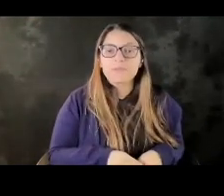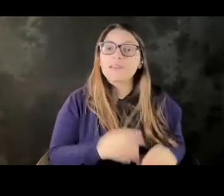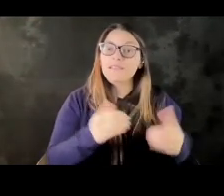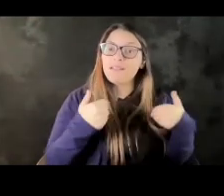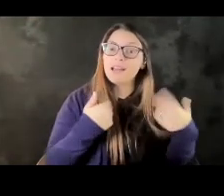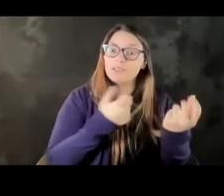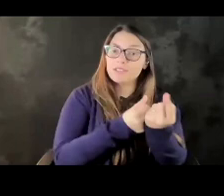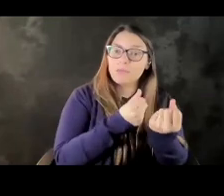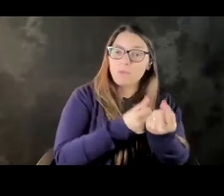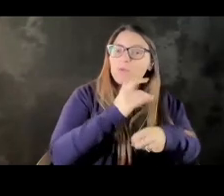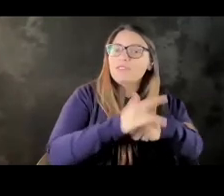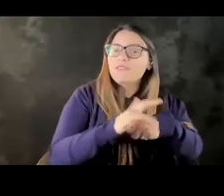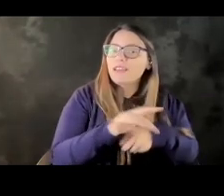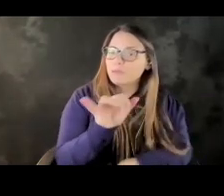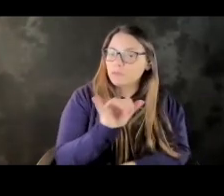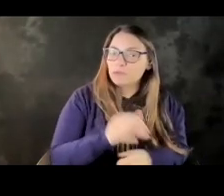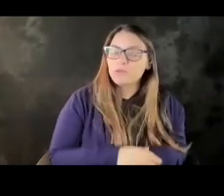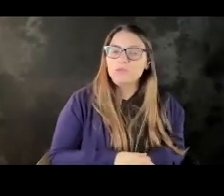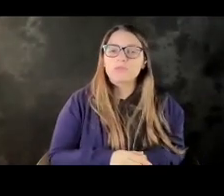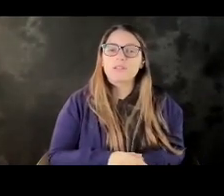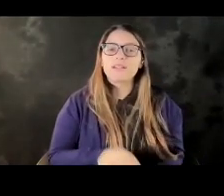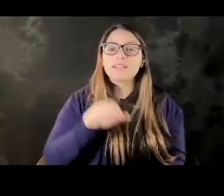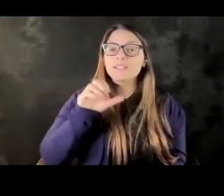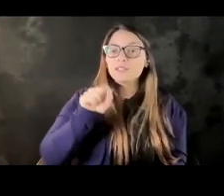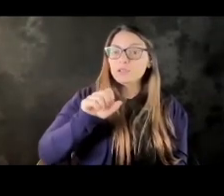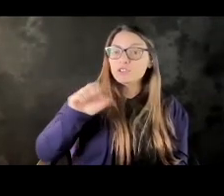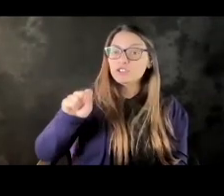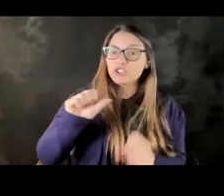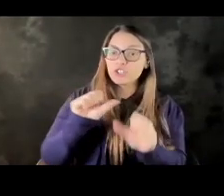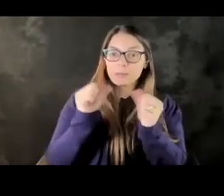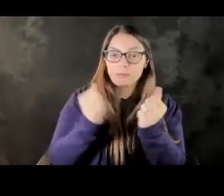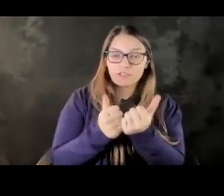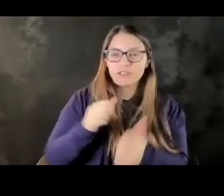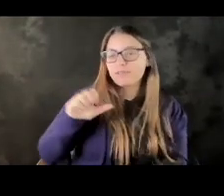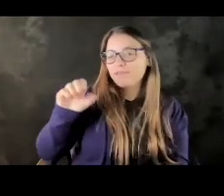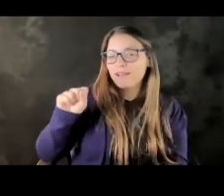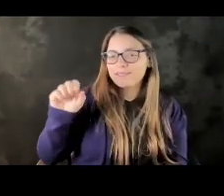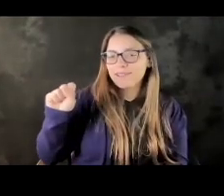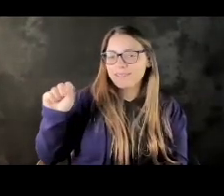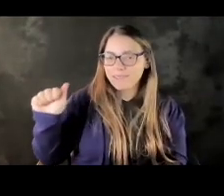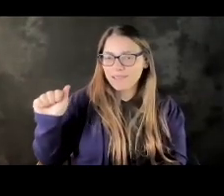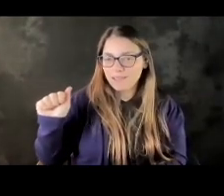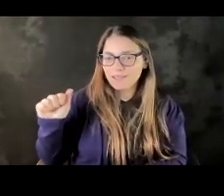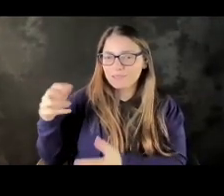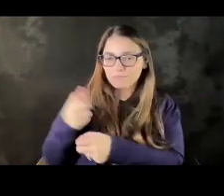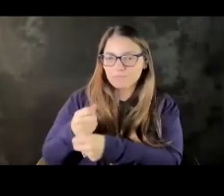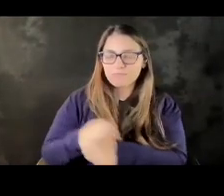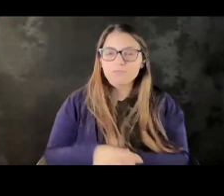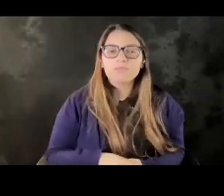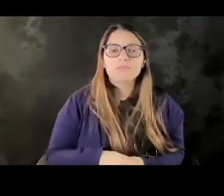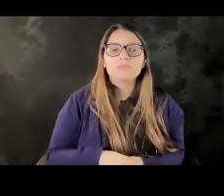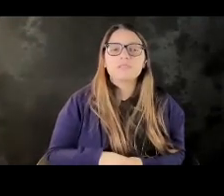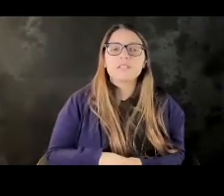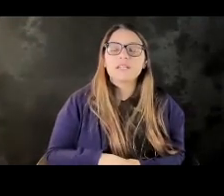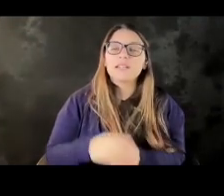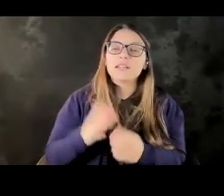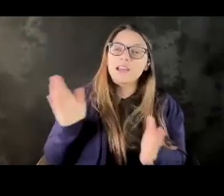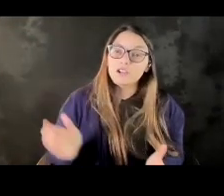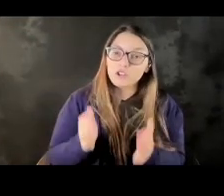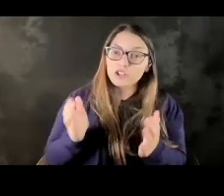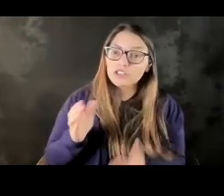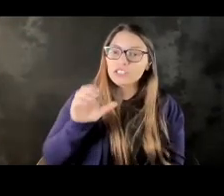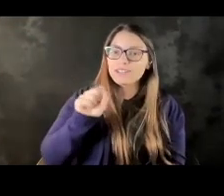available. So the Social Security Administration, or SSA for short, encourages SSI